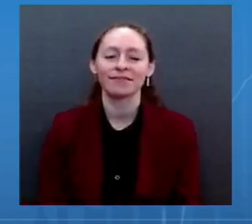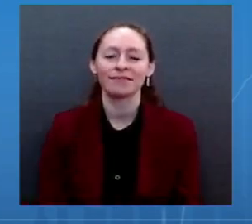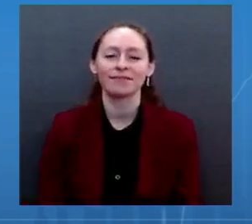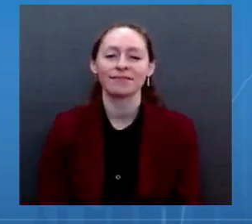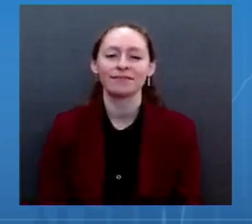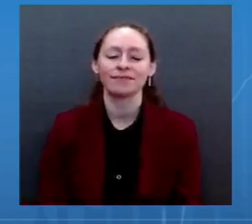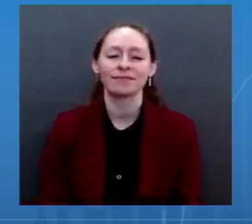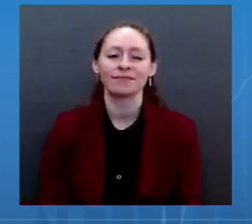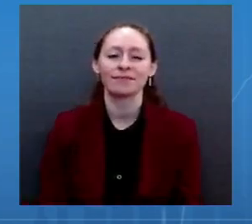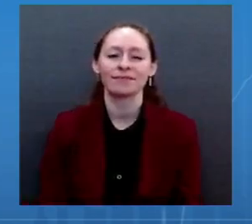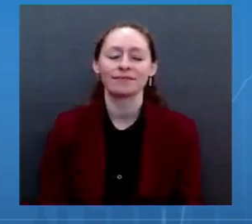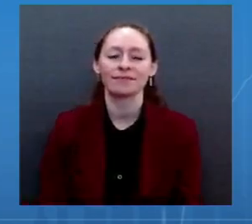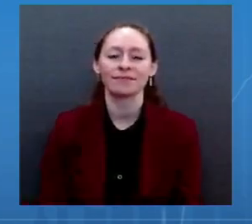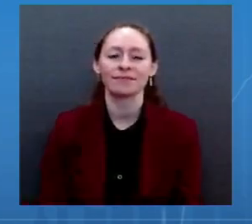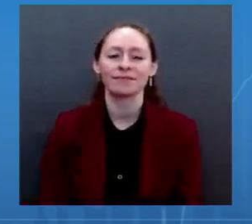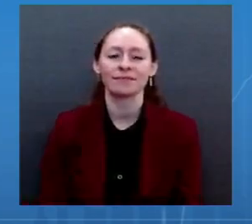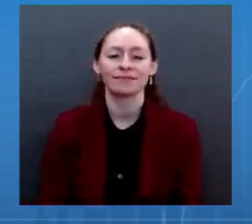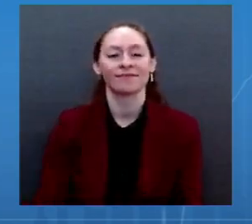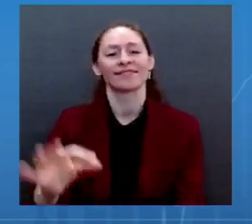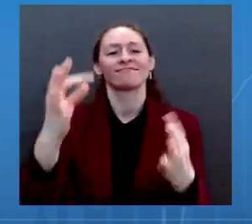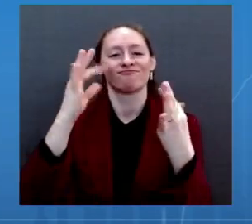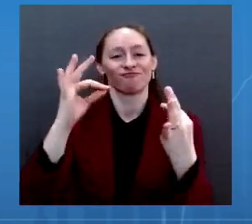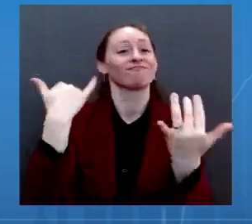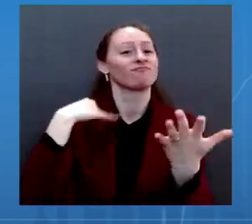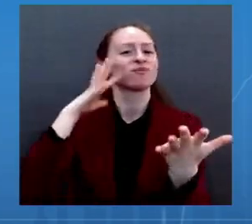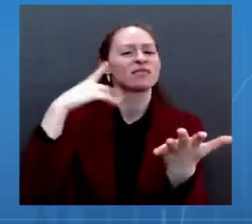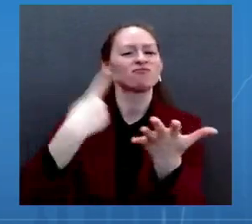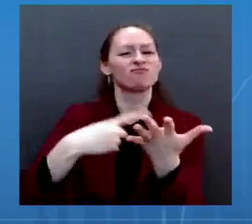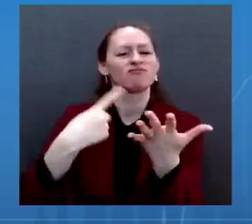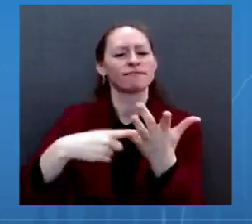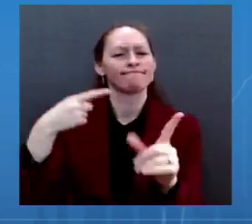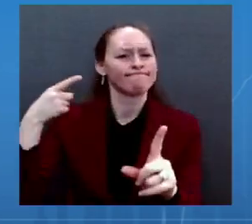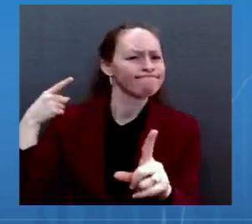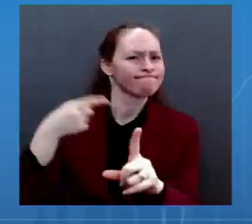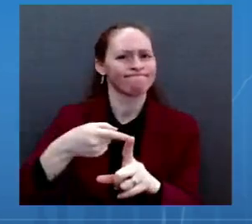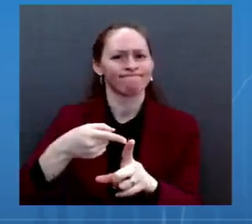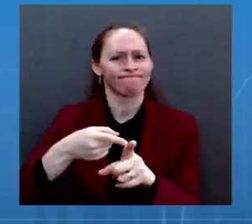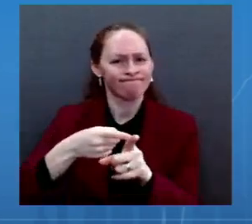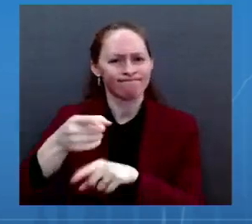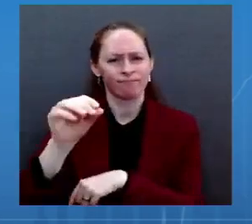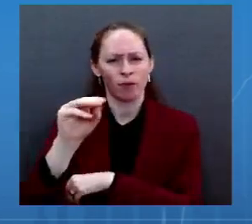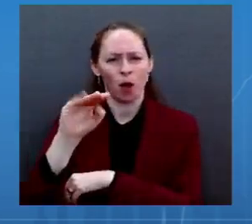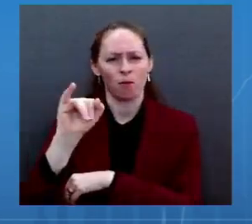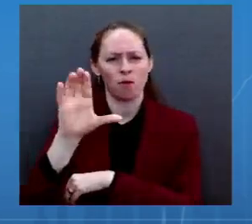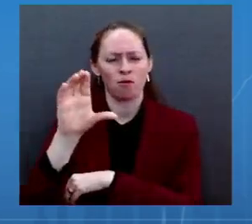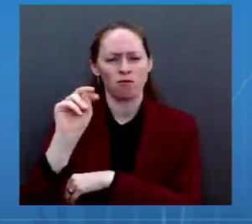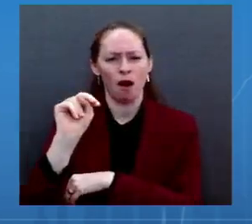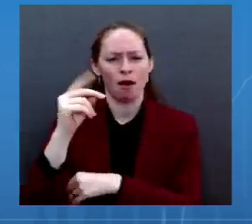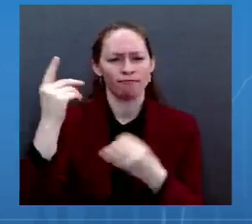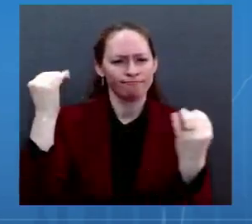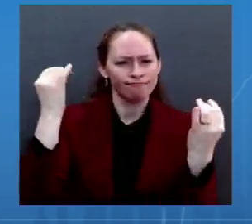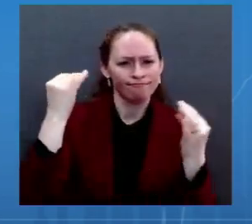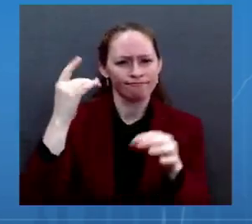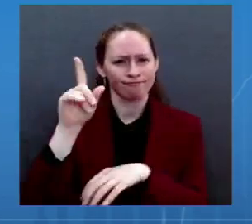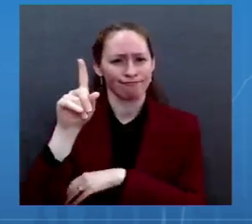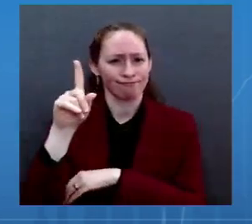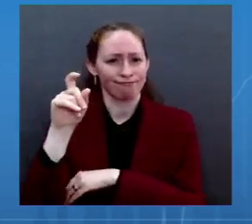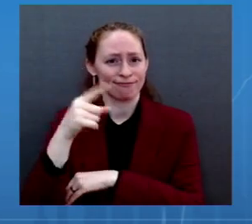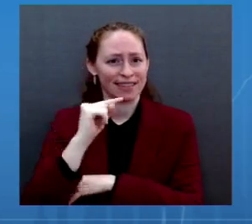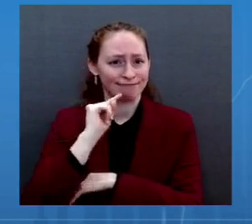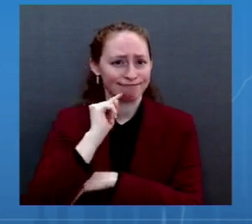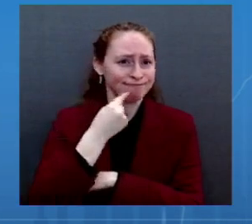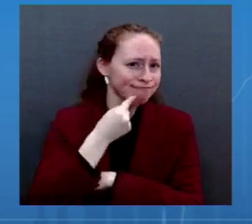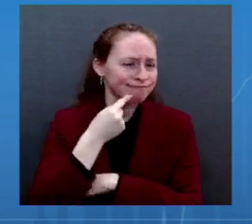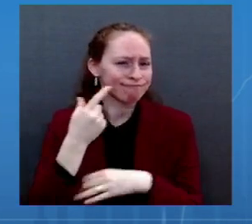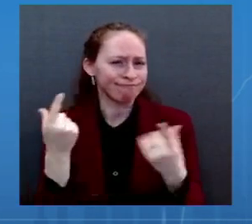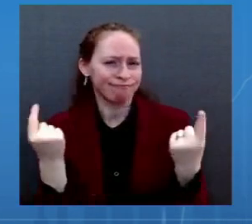concerns, particularly in the area of severity of disease. If I can have the first slide. I'm going to focus predominantly on severity, but let me just